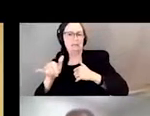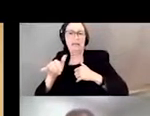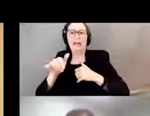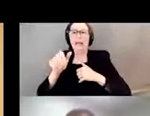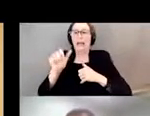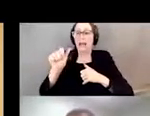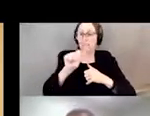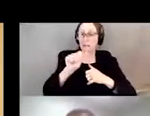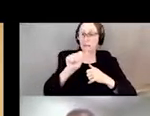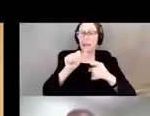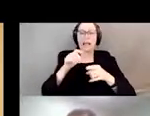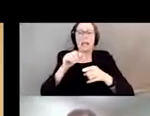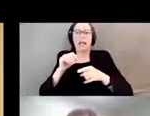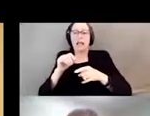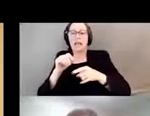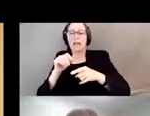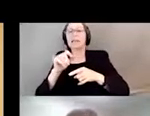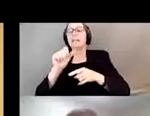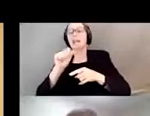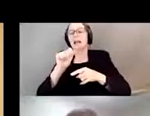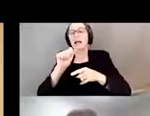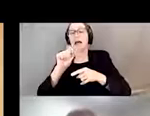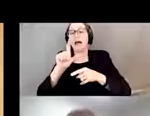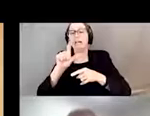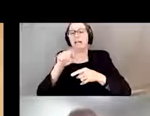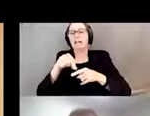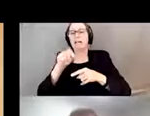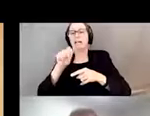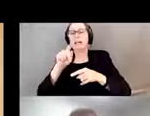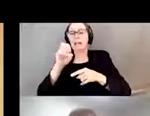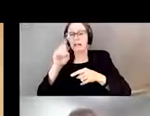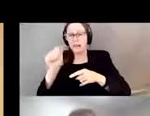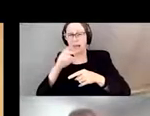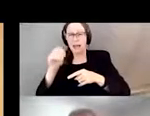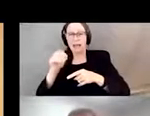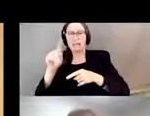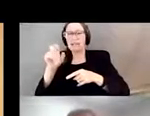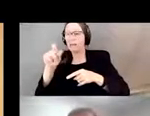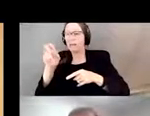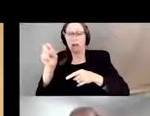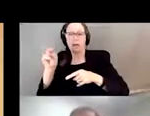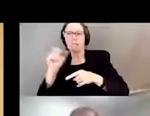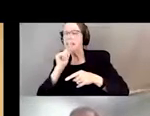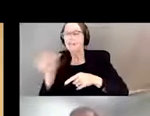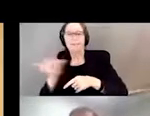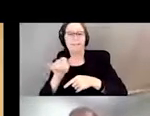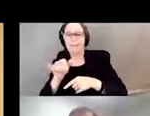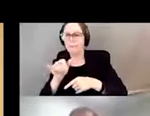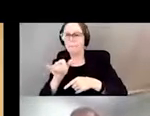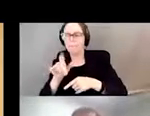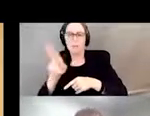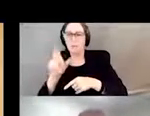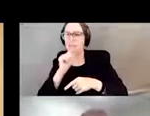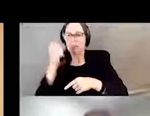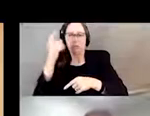entity. Okay, that is something that the United States intelligence and government does not understand at that time and